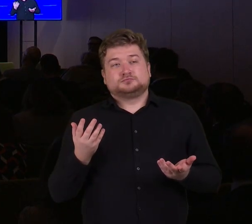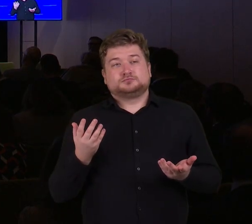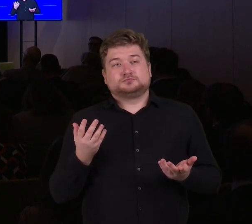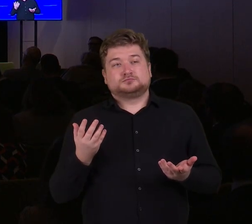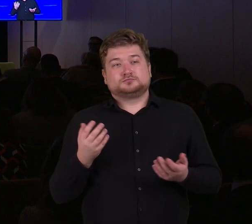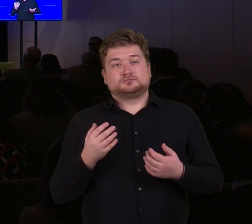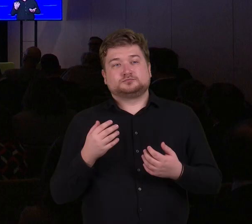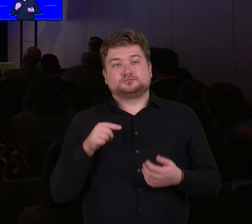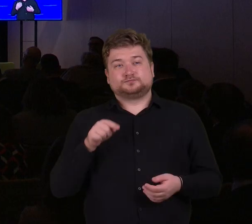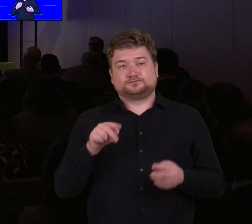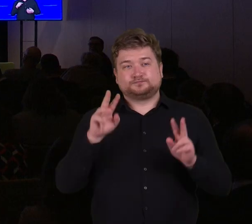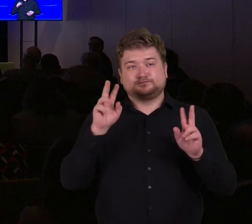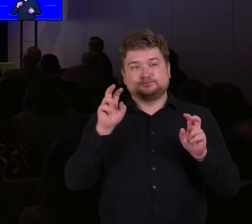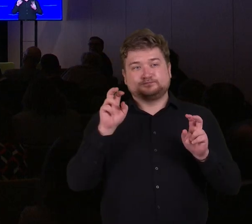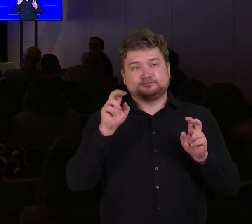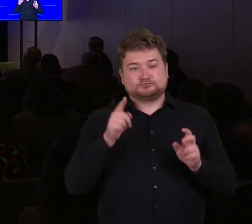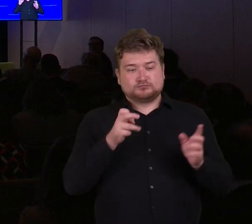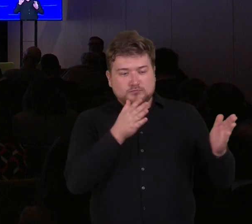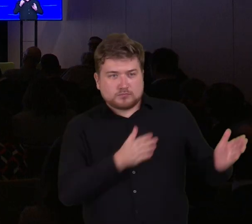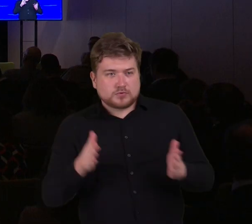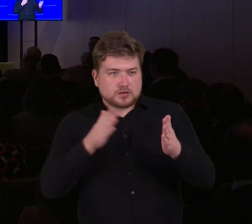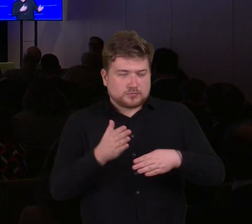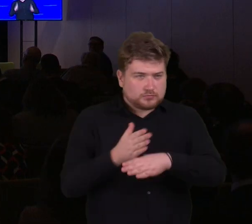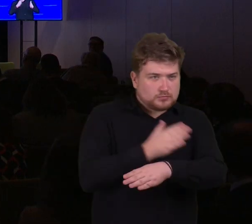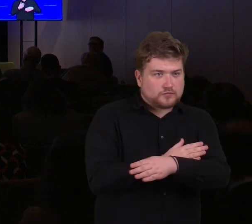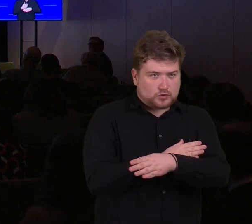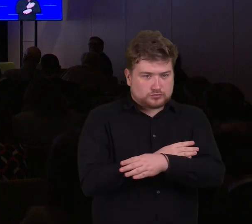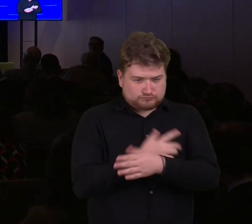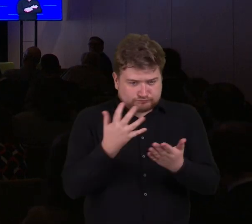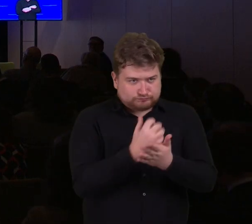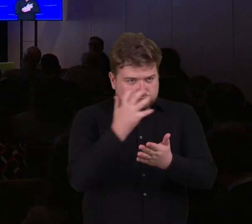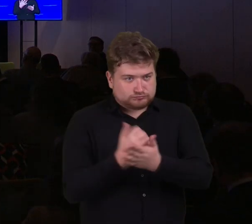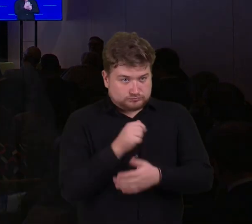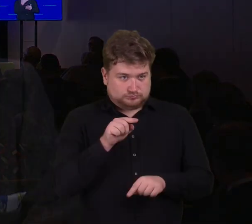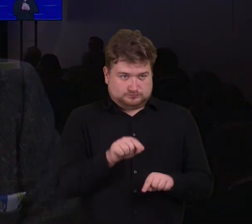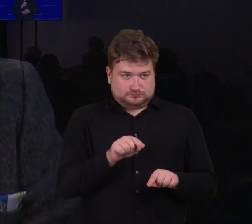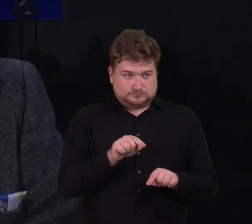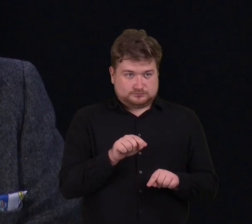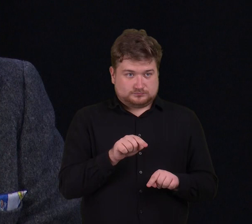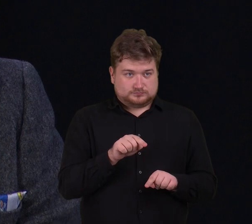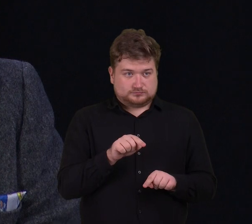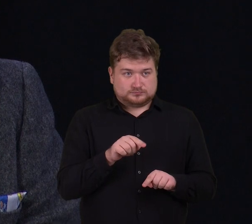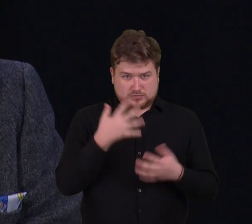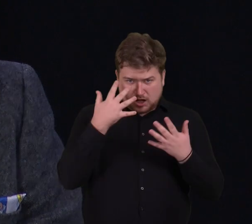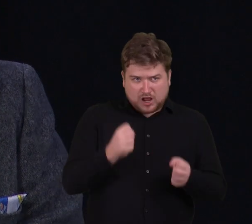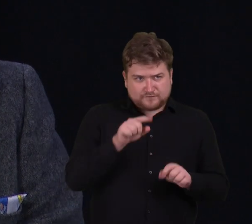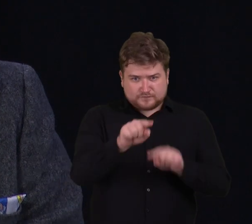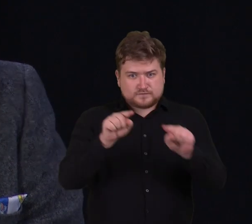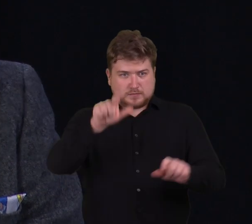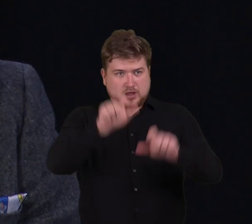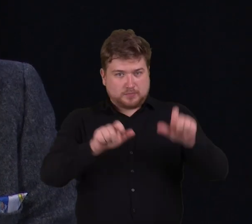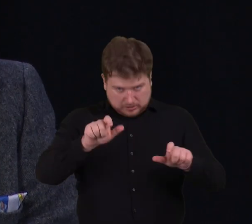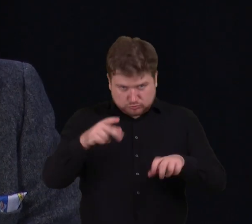strategy builders, and I think this is really important in terms of how cohesion policy is allocated strategically in